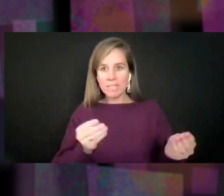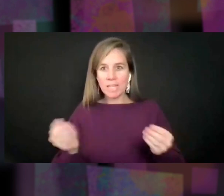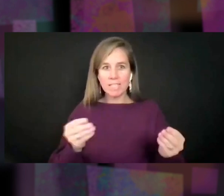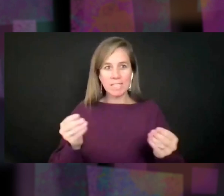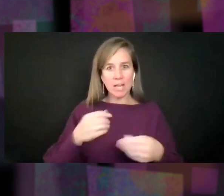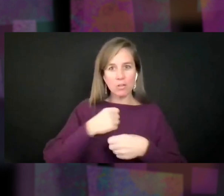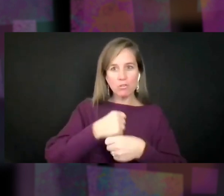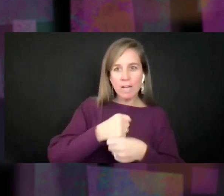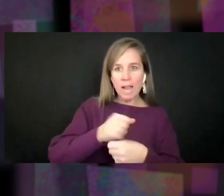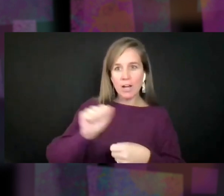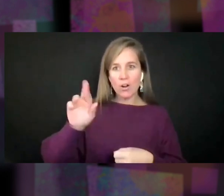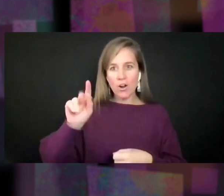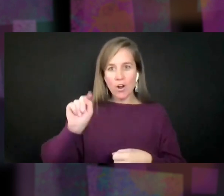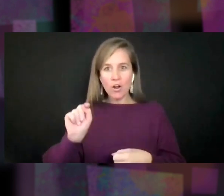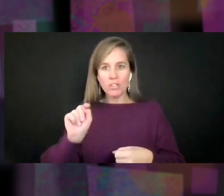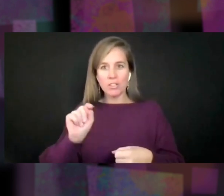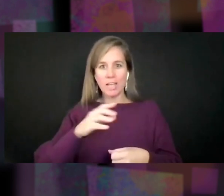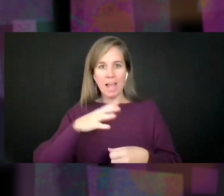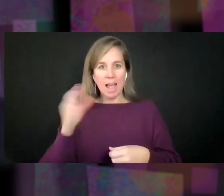so inspiring for me.